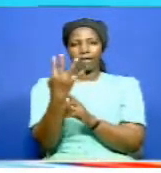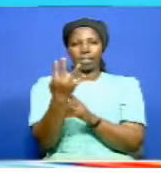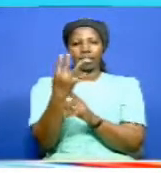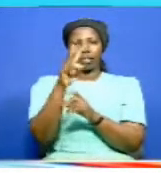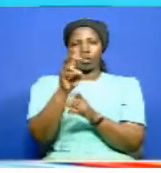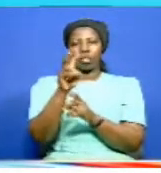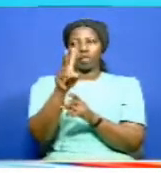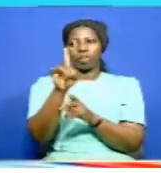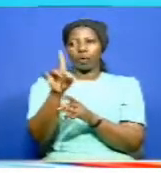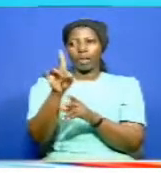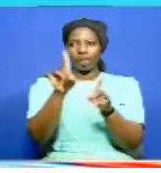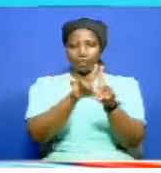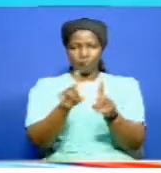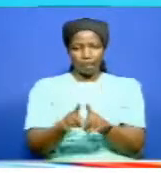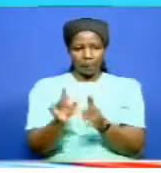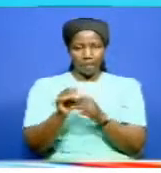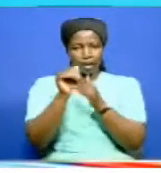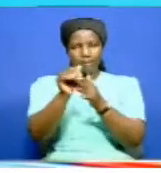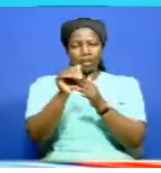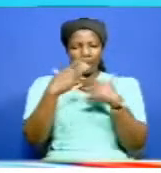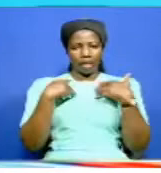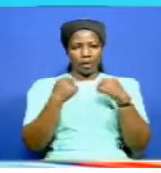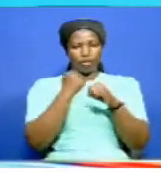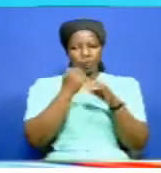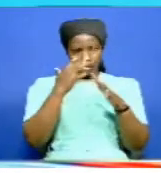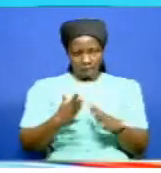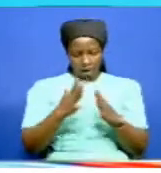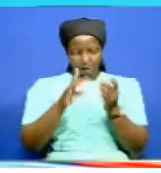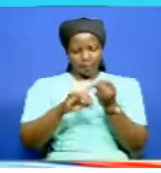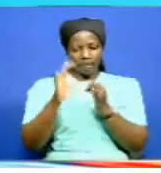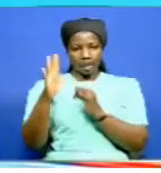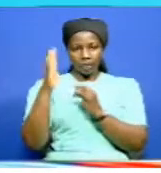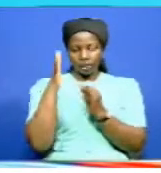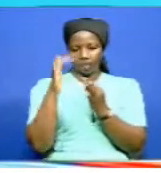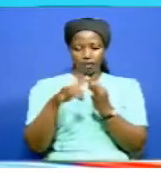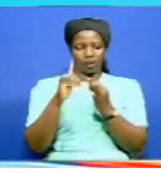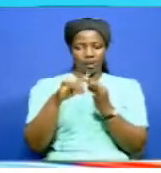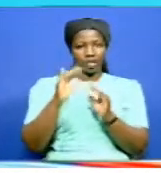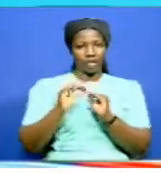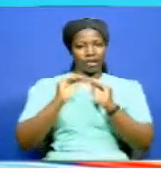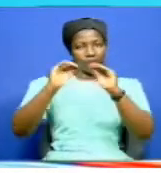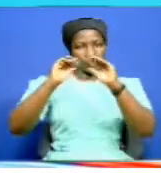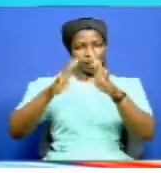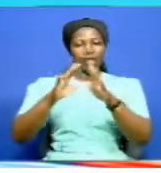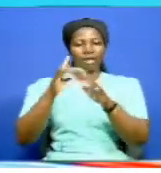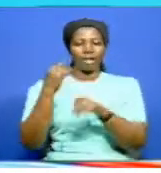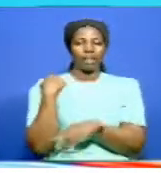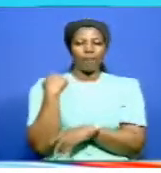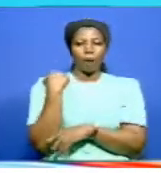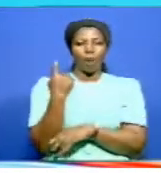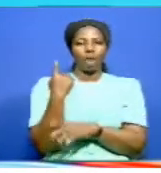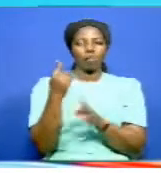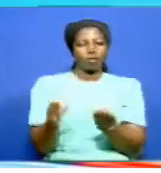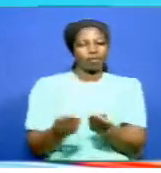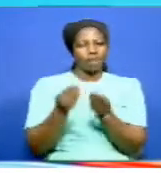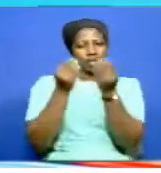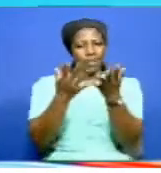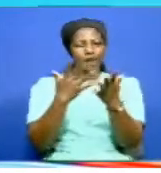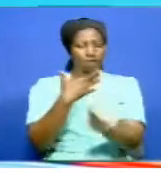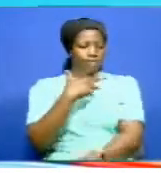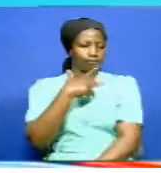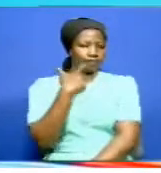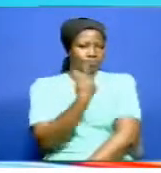of course the frontline workers, security and teachers are the first to receive the jab, but as well